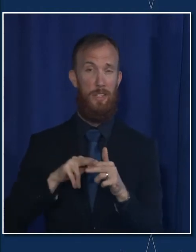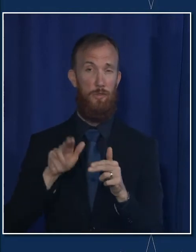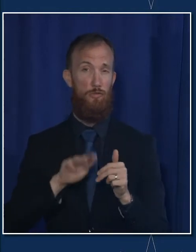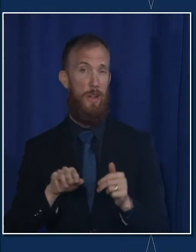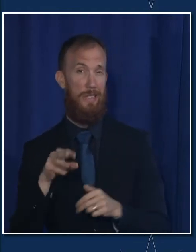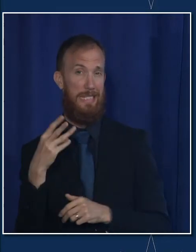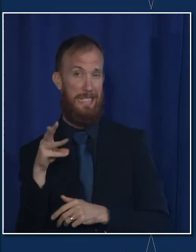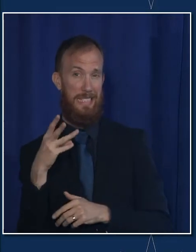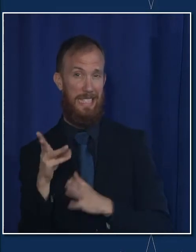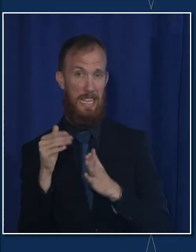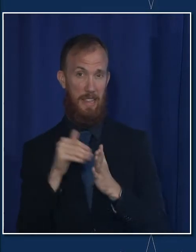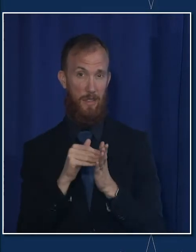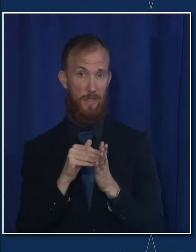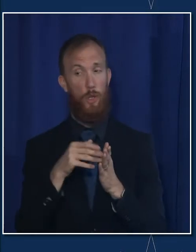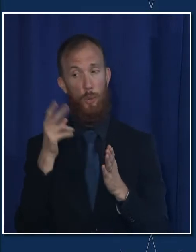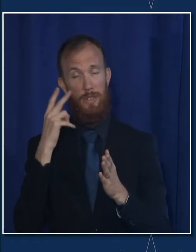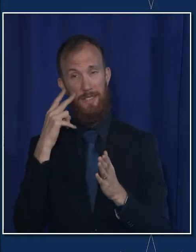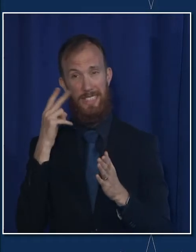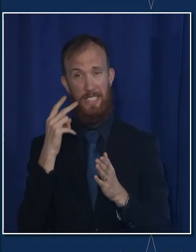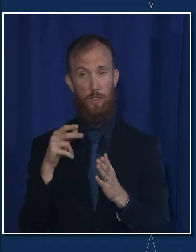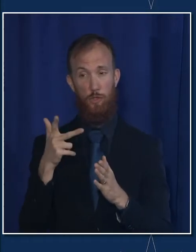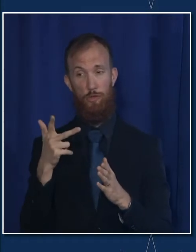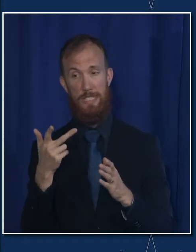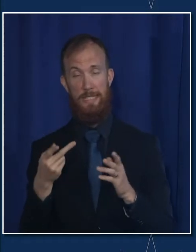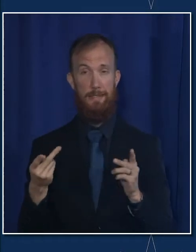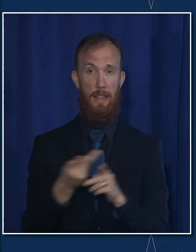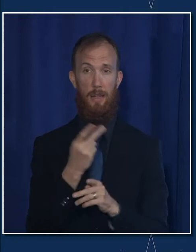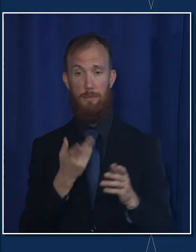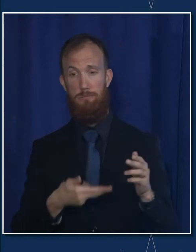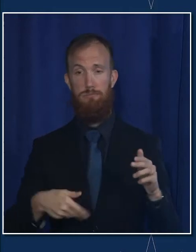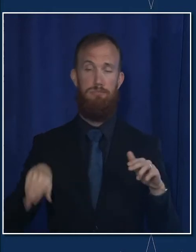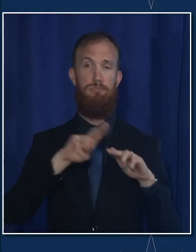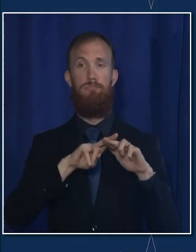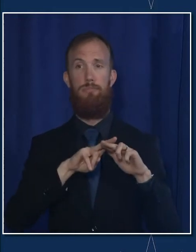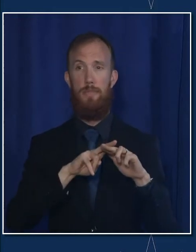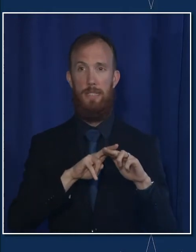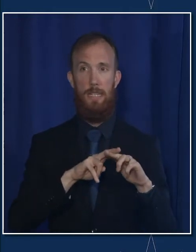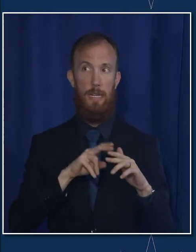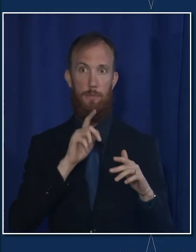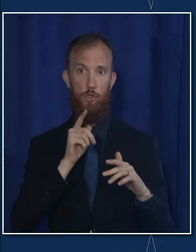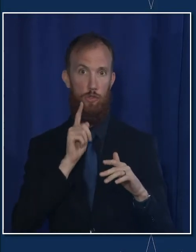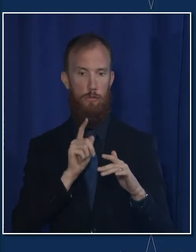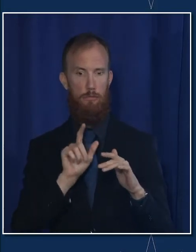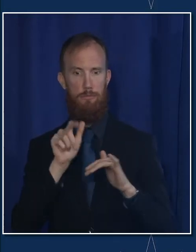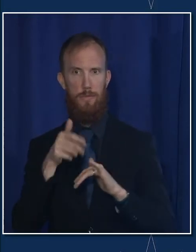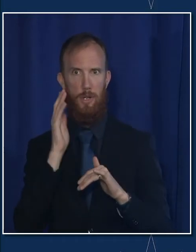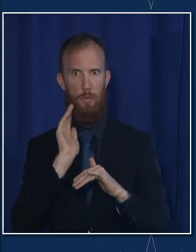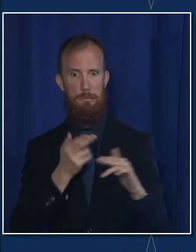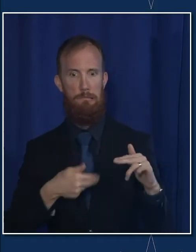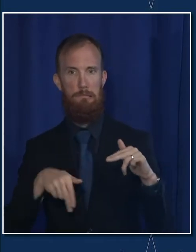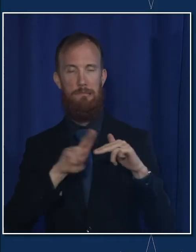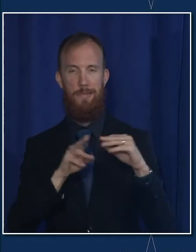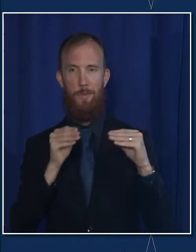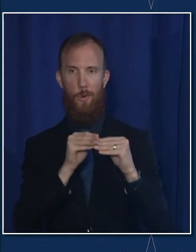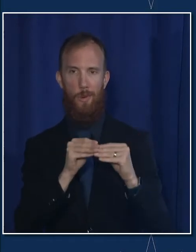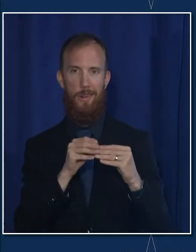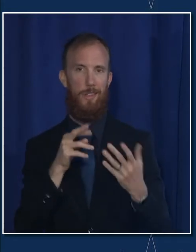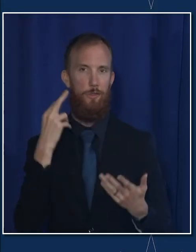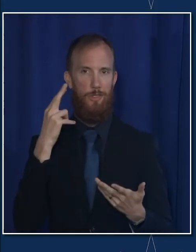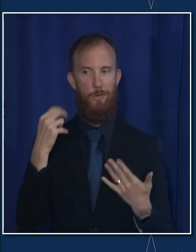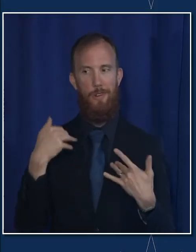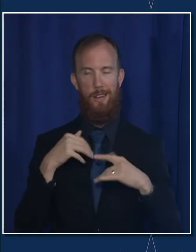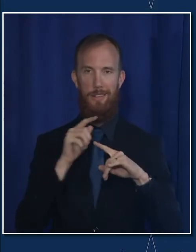already more than a tripling. And I expect we'll quadruple or quintuple that by the end of the year. And that's largely through investments in trauma-informed centers of